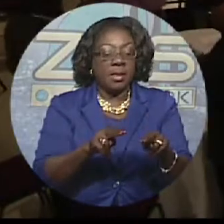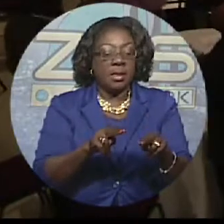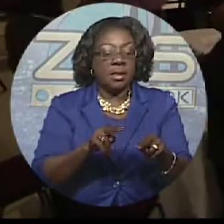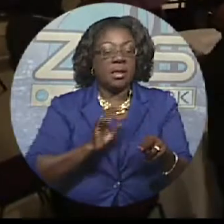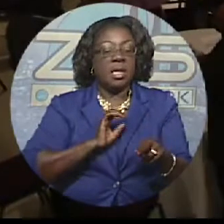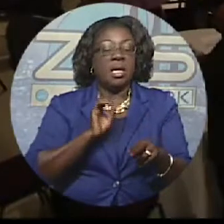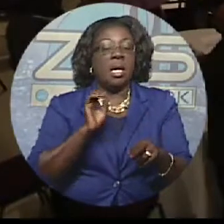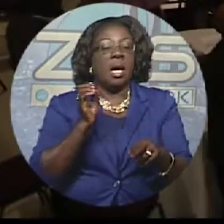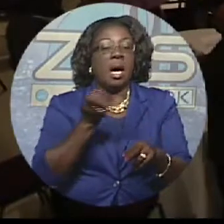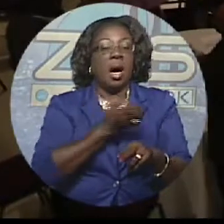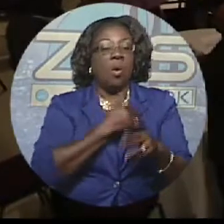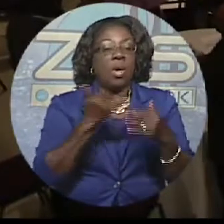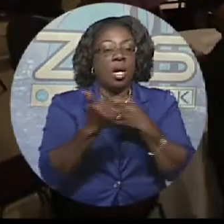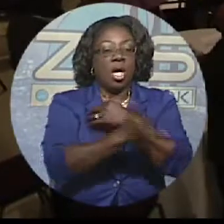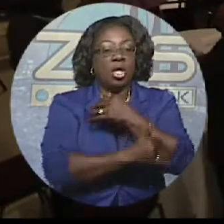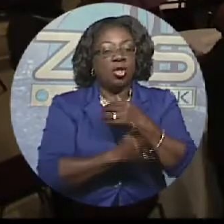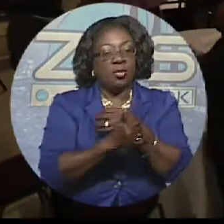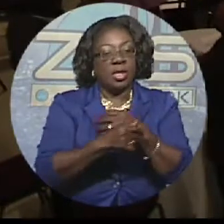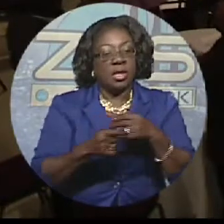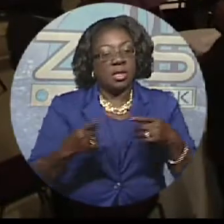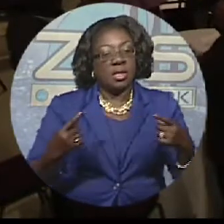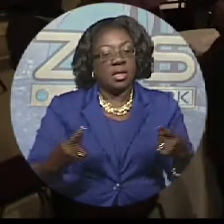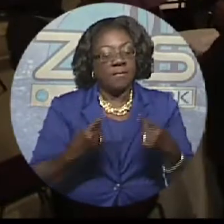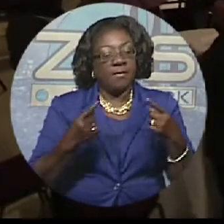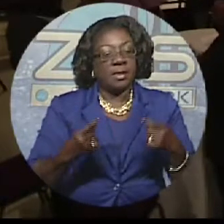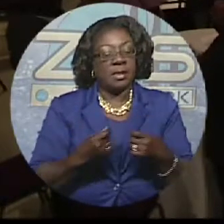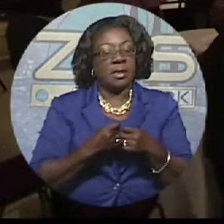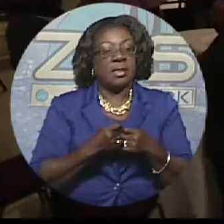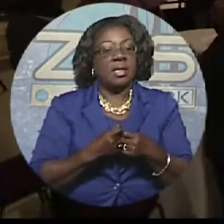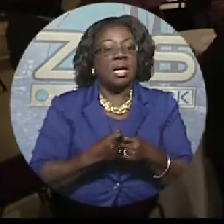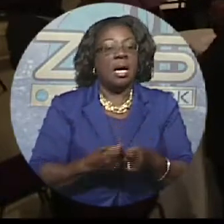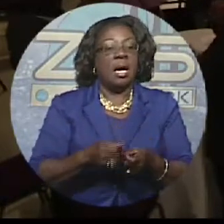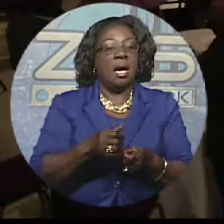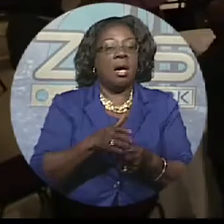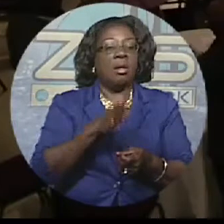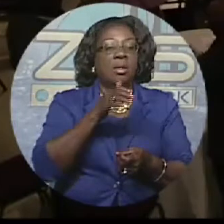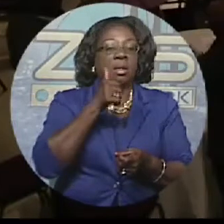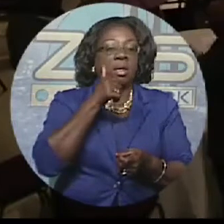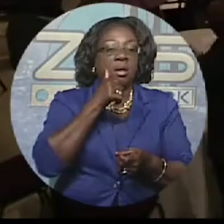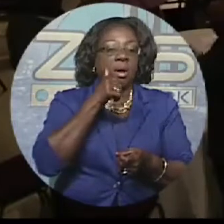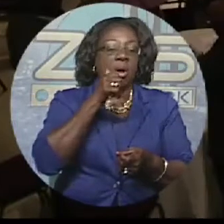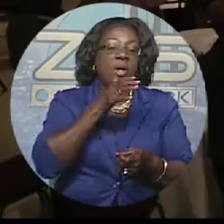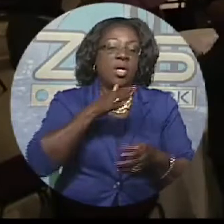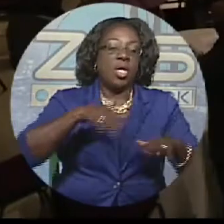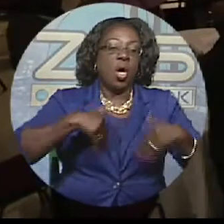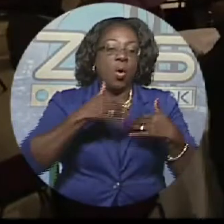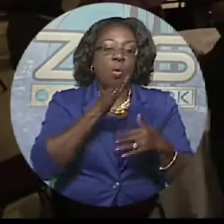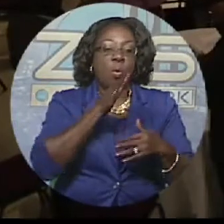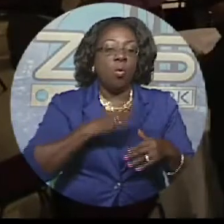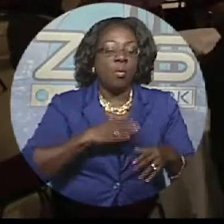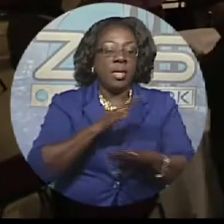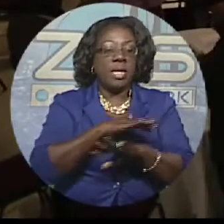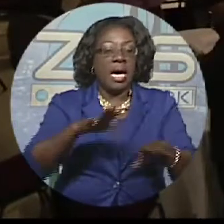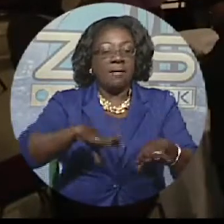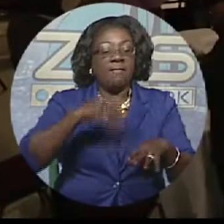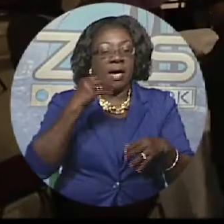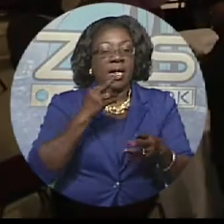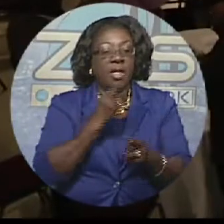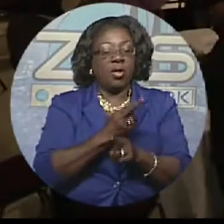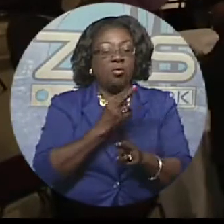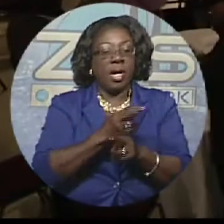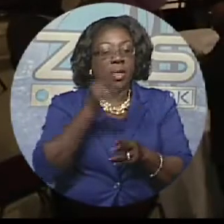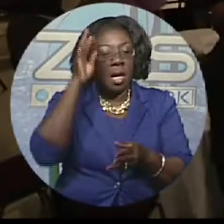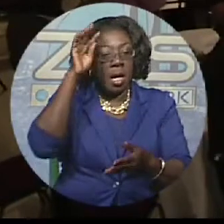it difficult and increasingly difficult to find appropriate husbands, etc. It has